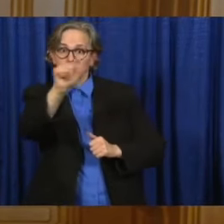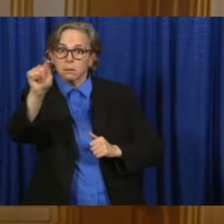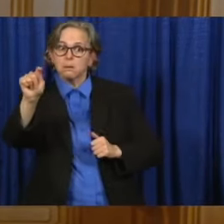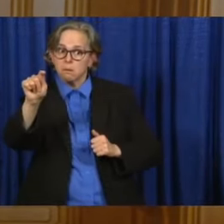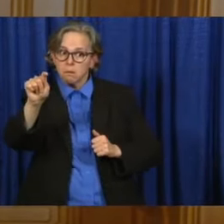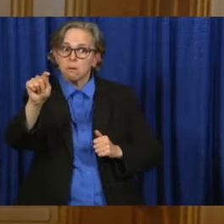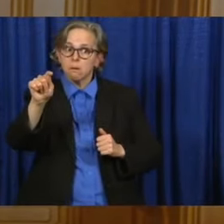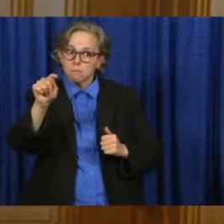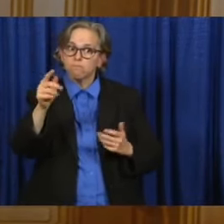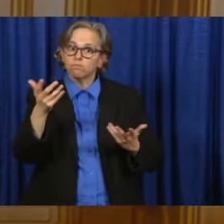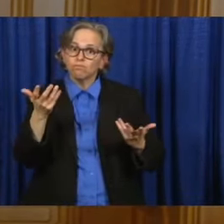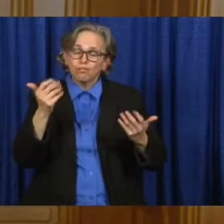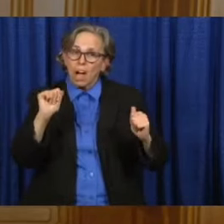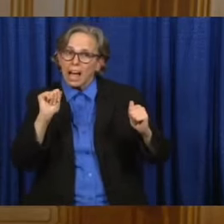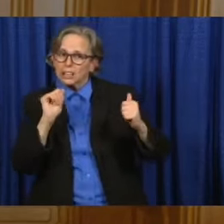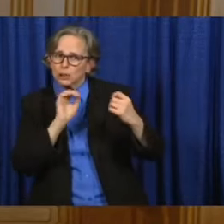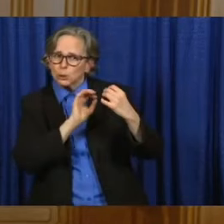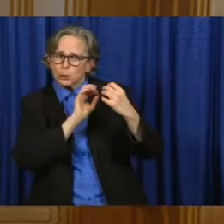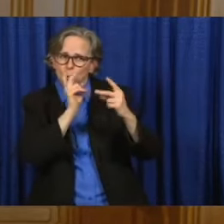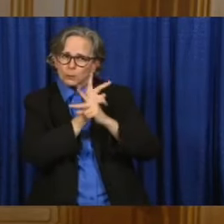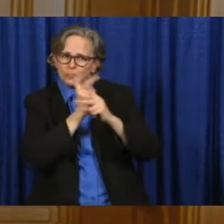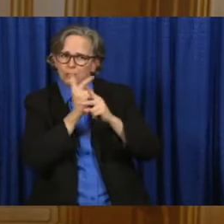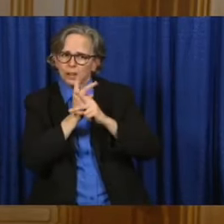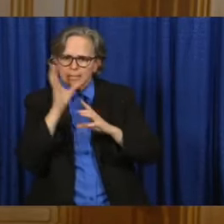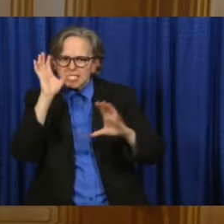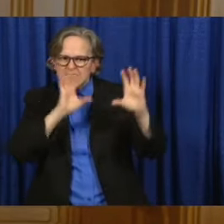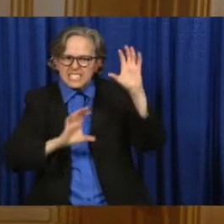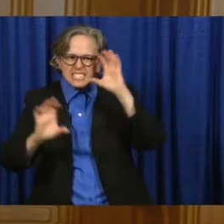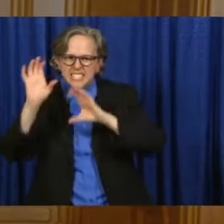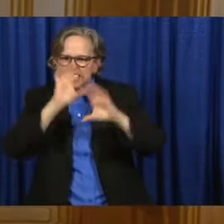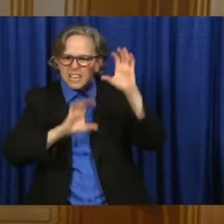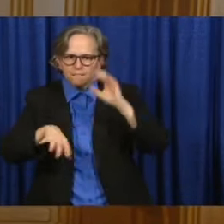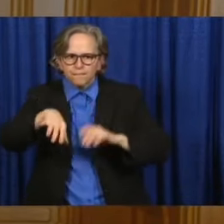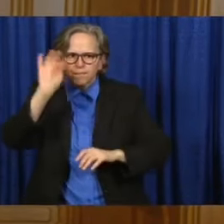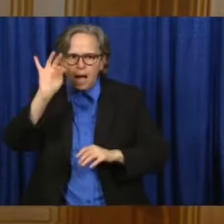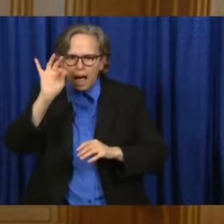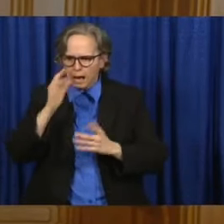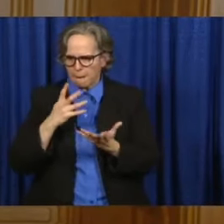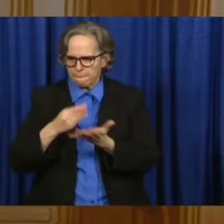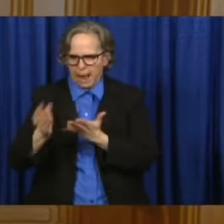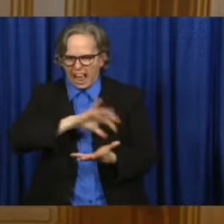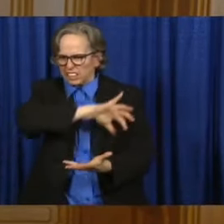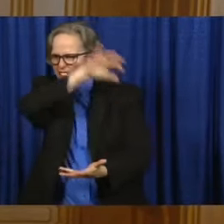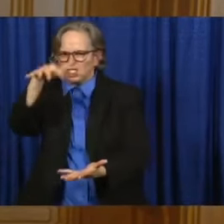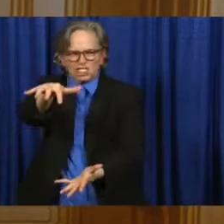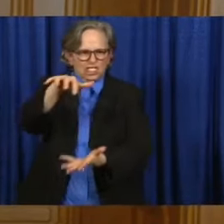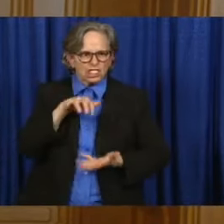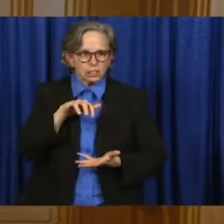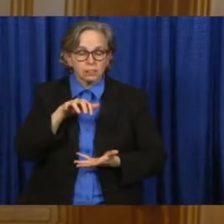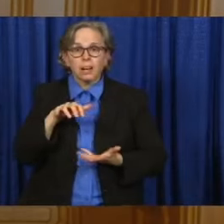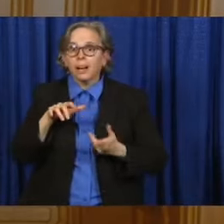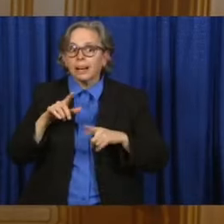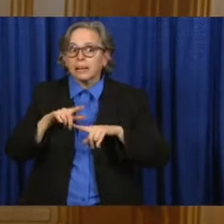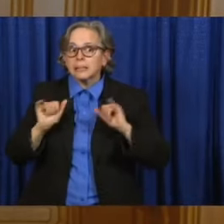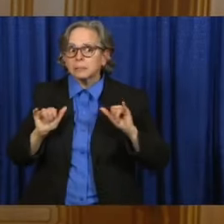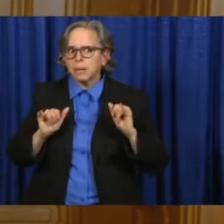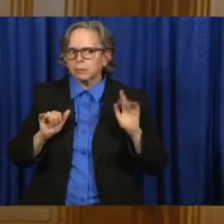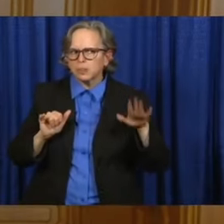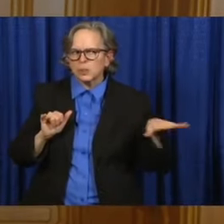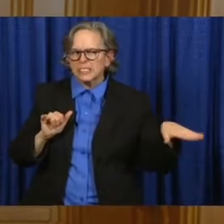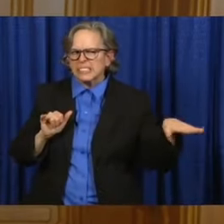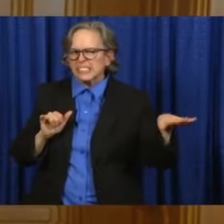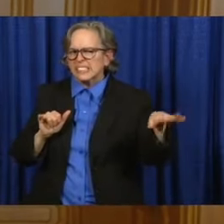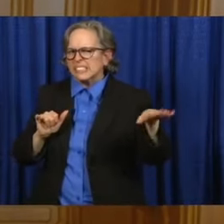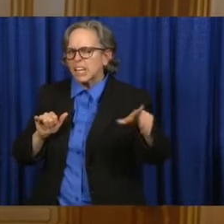to do two things. We're trying to find it someplace where we can buy it now. At the same time, we're trying to see if we can build up